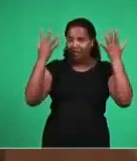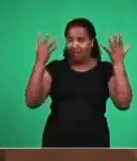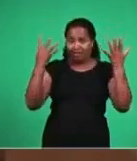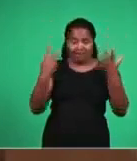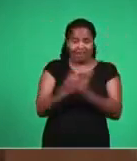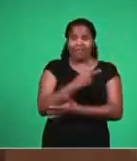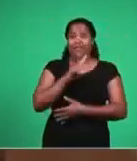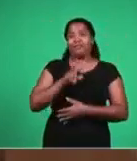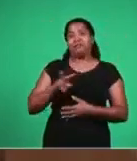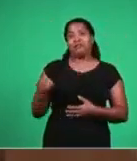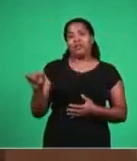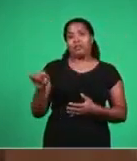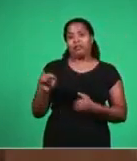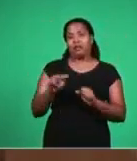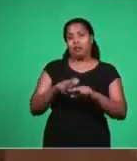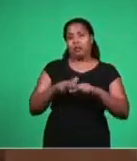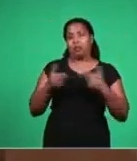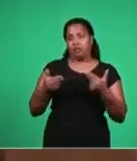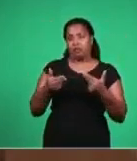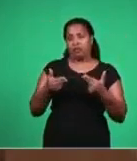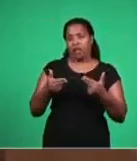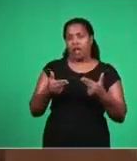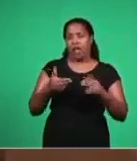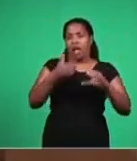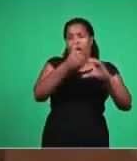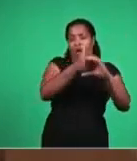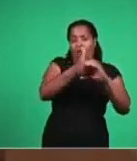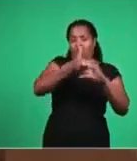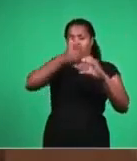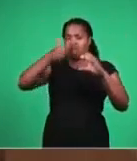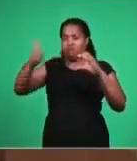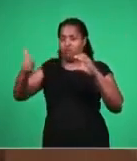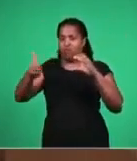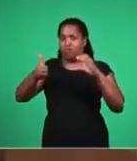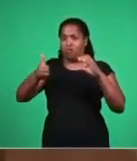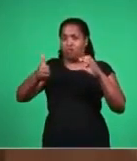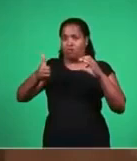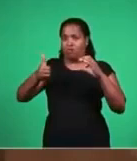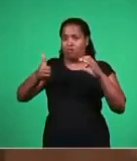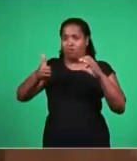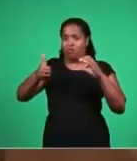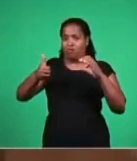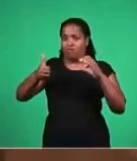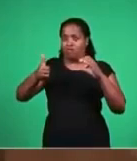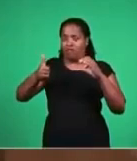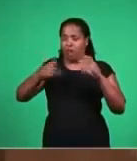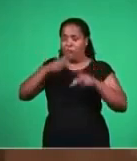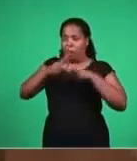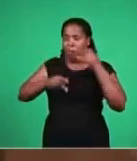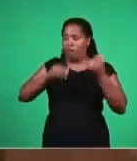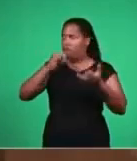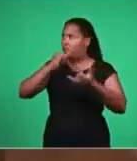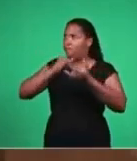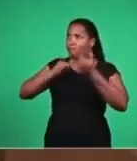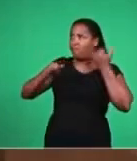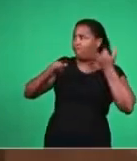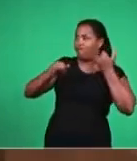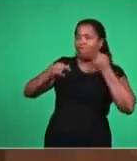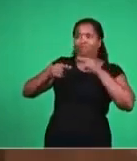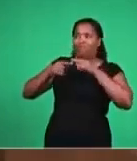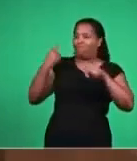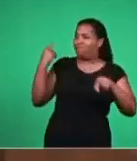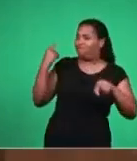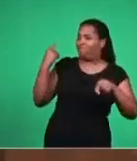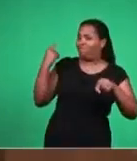Parties may happen, because it will be the Antichrist will be entering, and it will be coming with